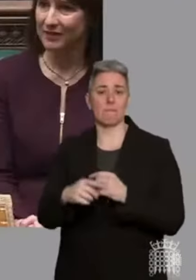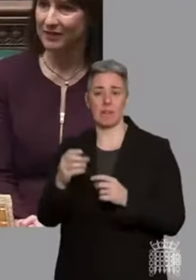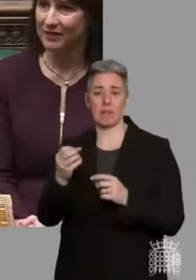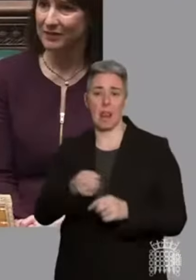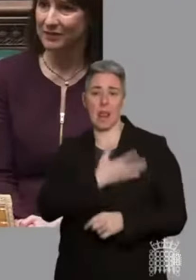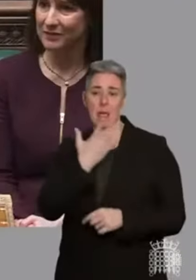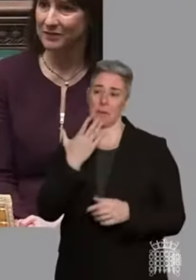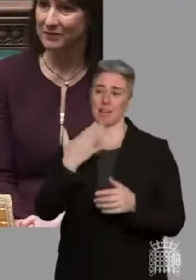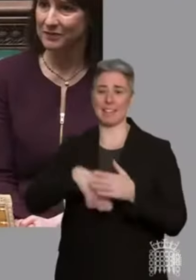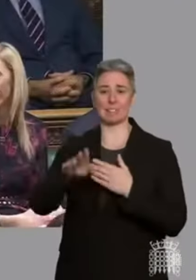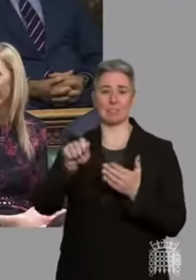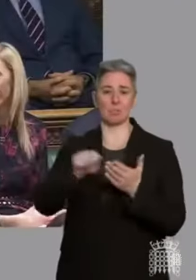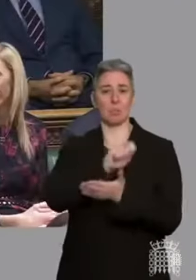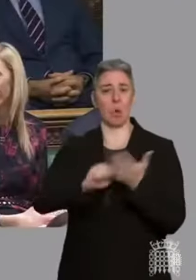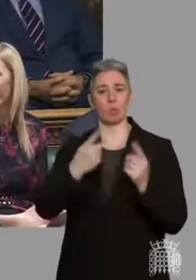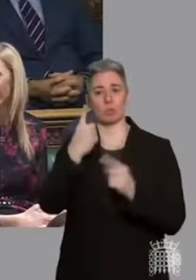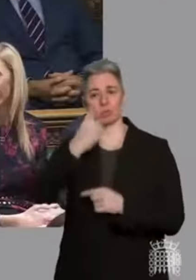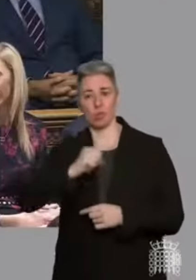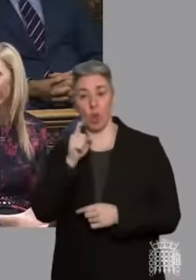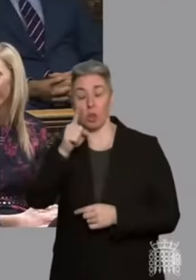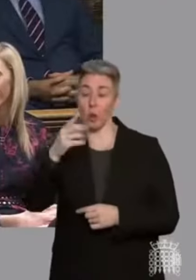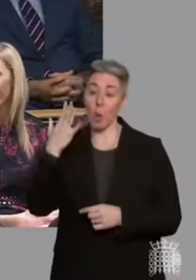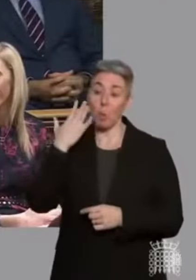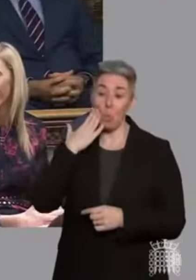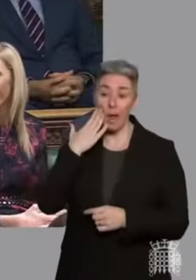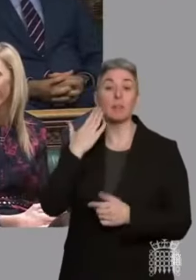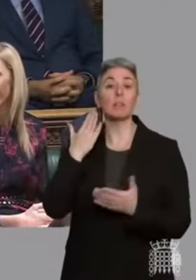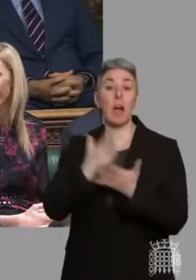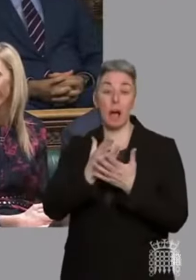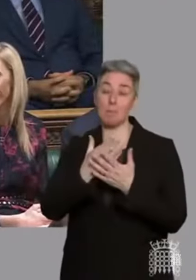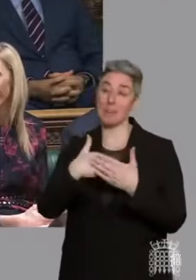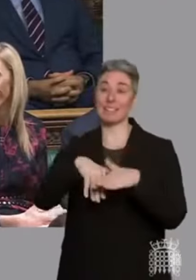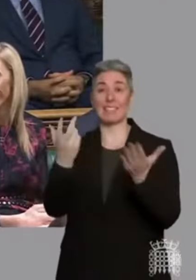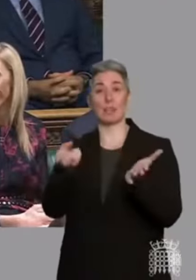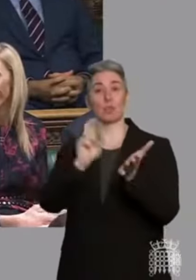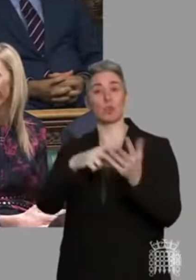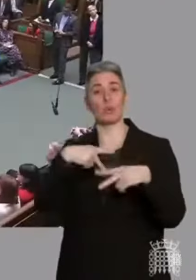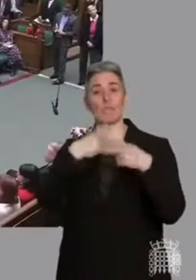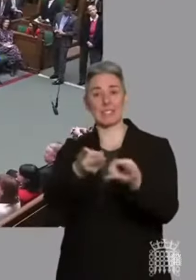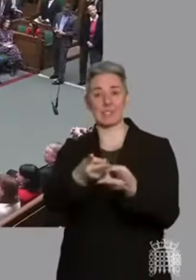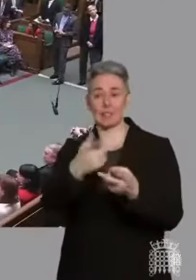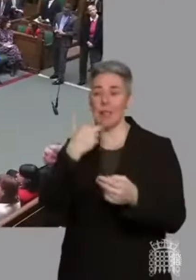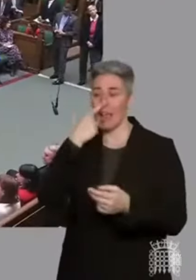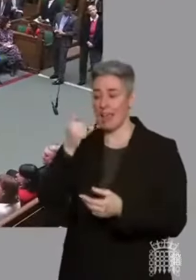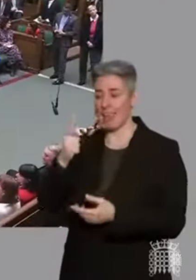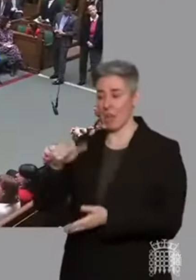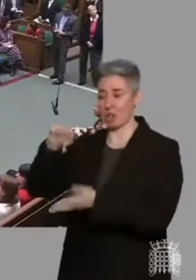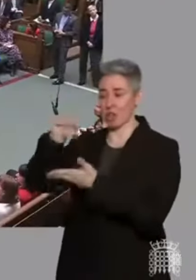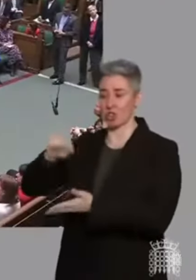with him to back him up on the numbers, assuming she's still the Chancellor by then.